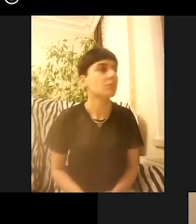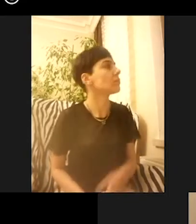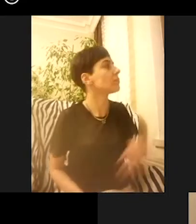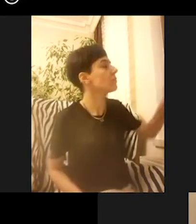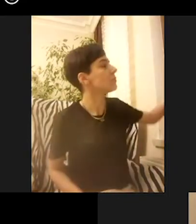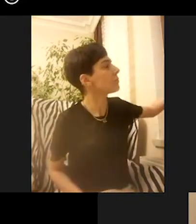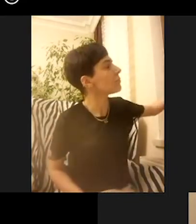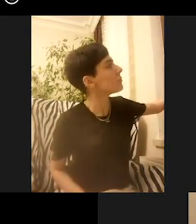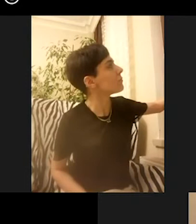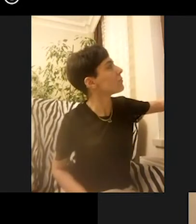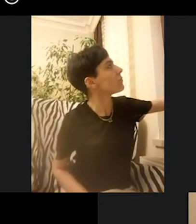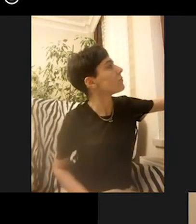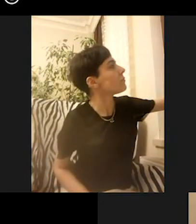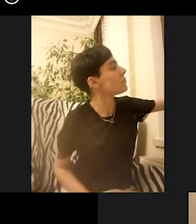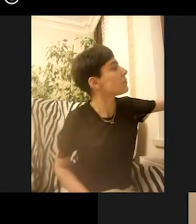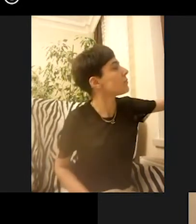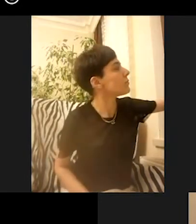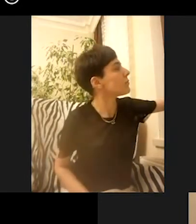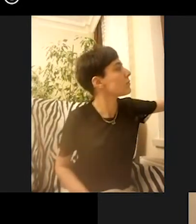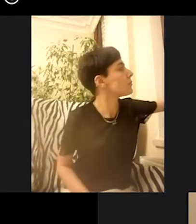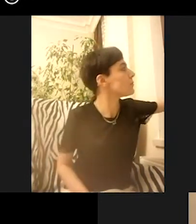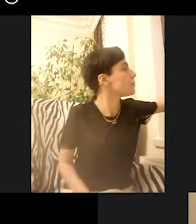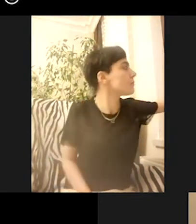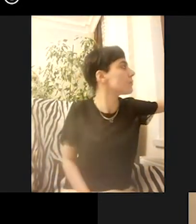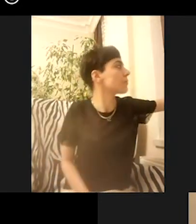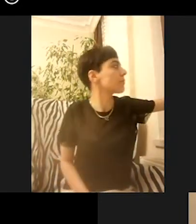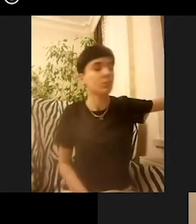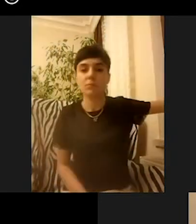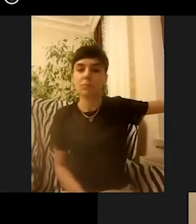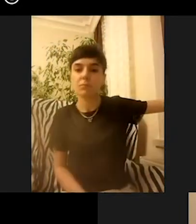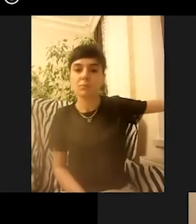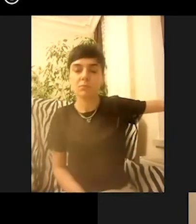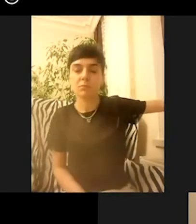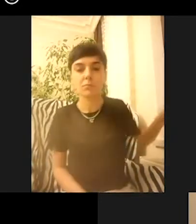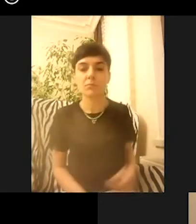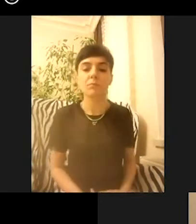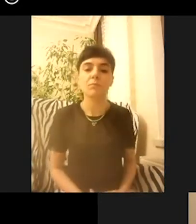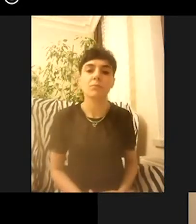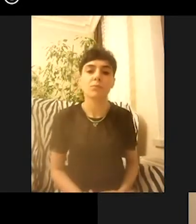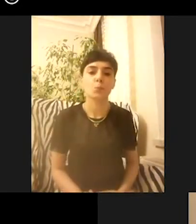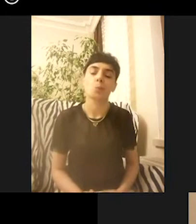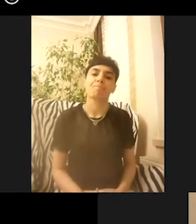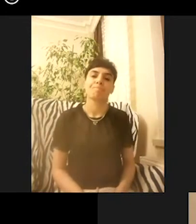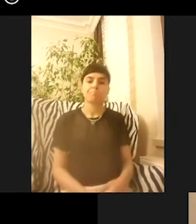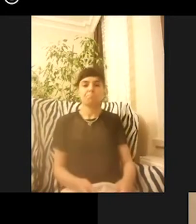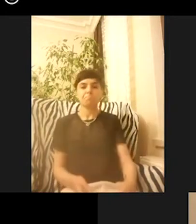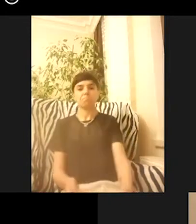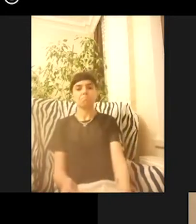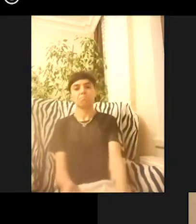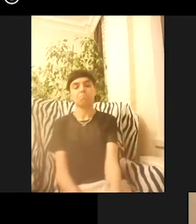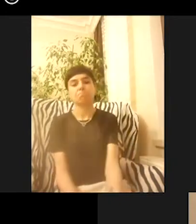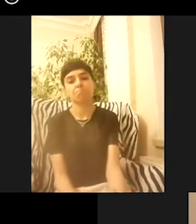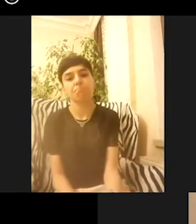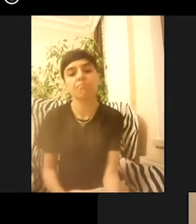Committee members related themselves to Kurdish question for the first, and the members of those political